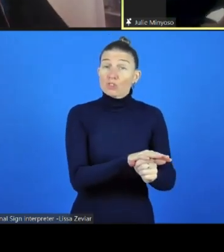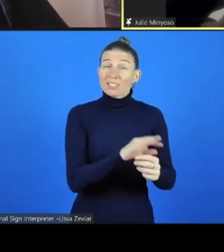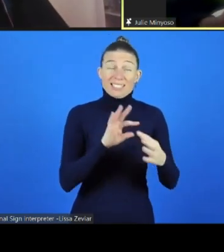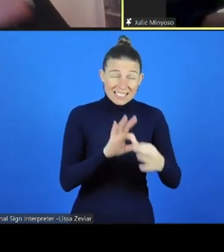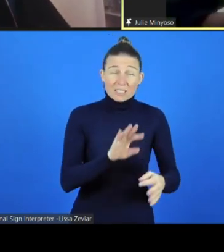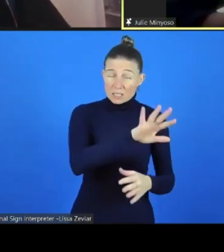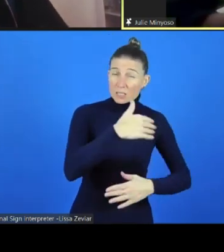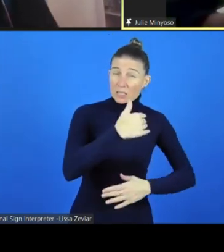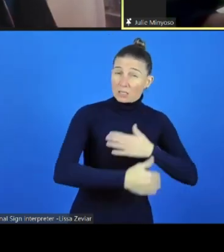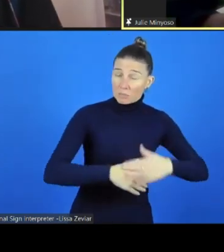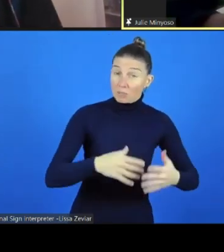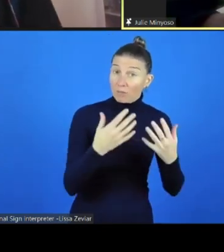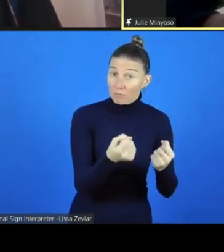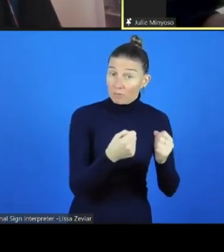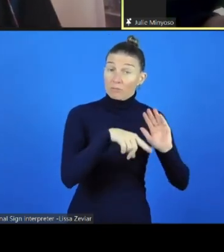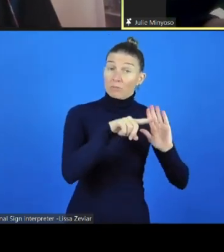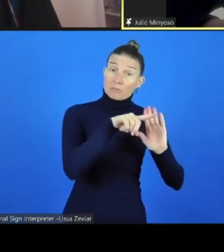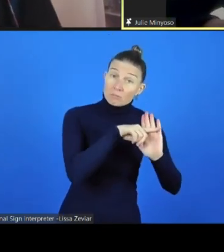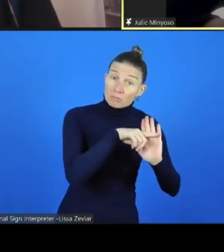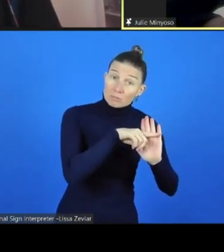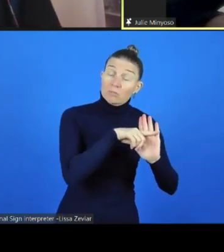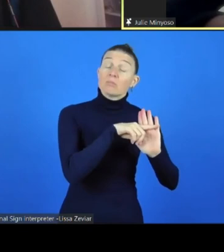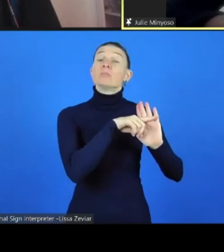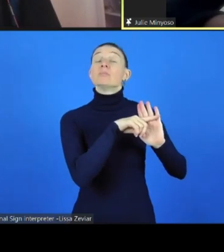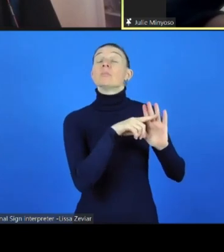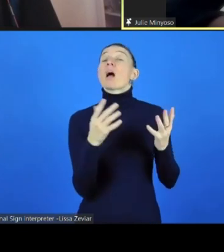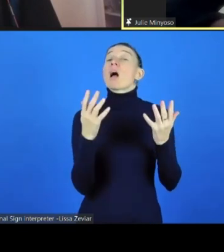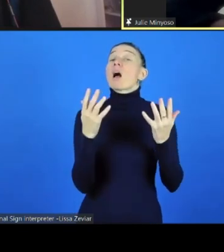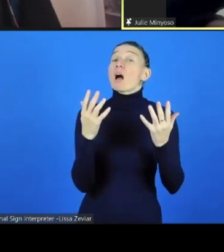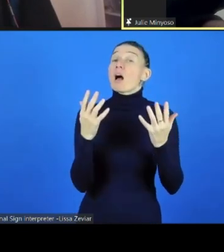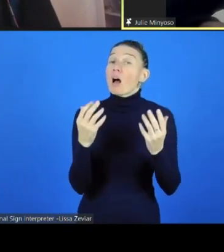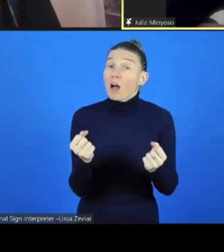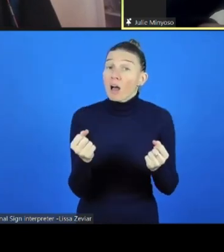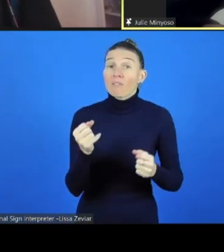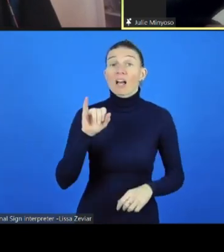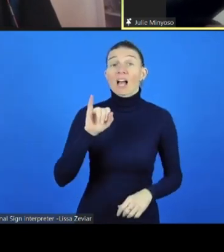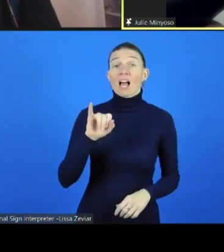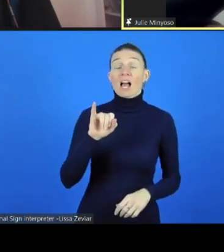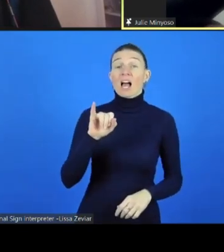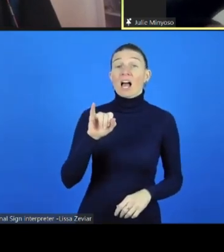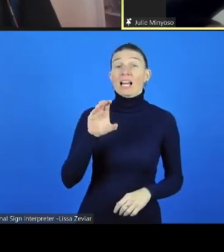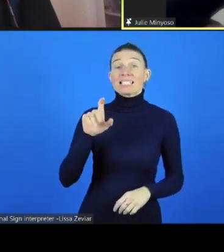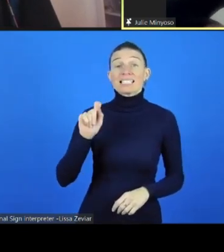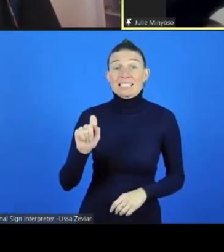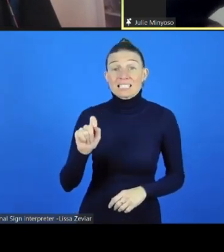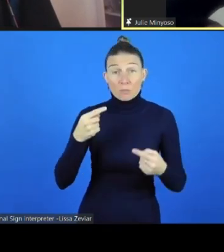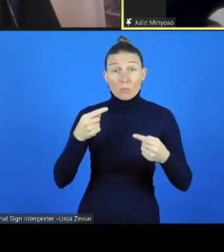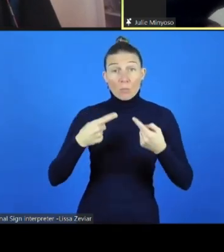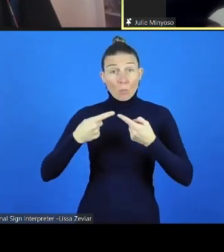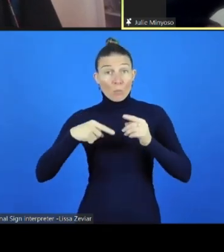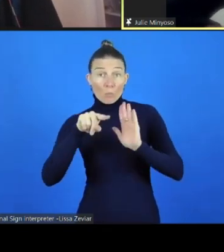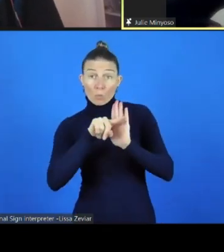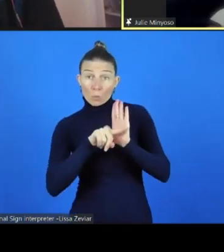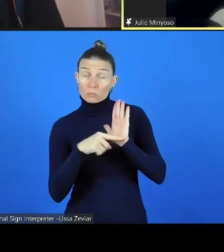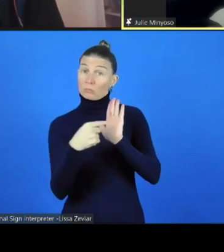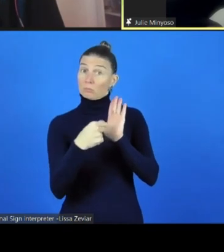disability. We also have the ICT policy that clearly indicates